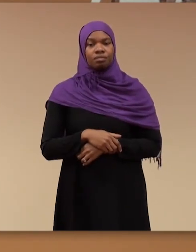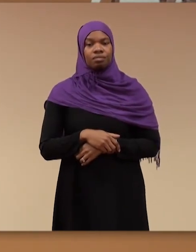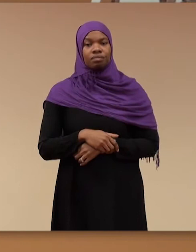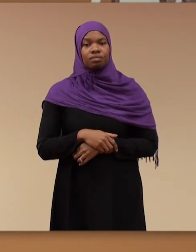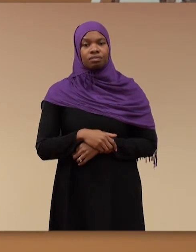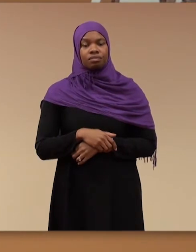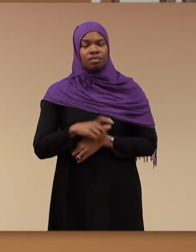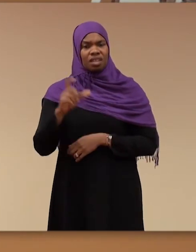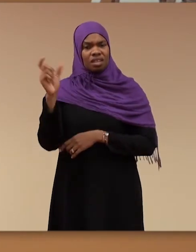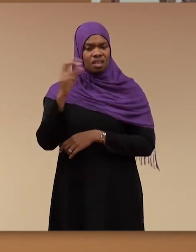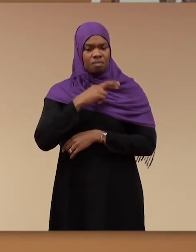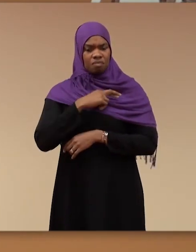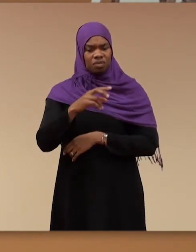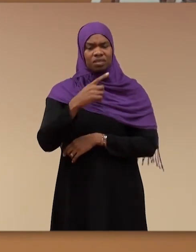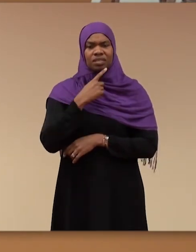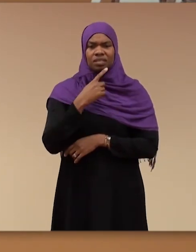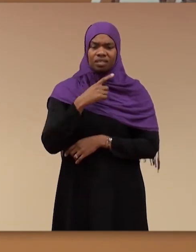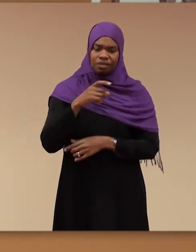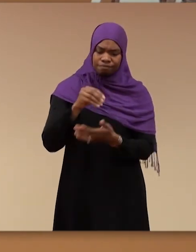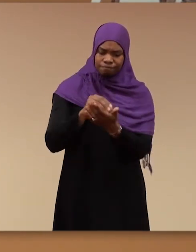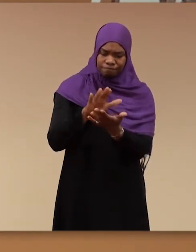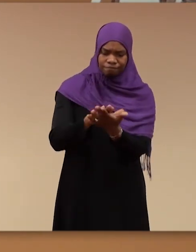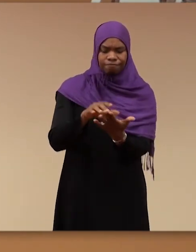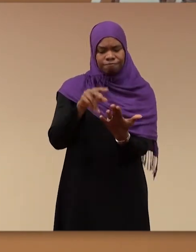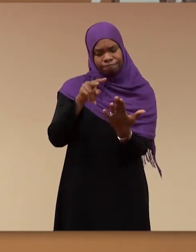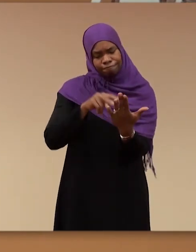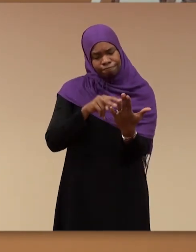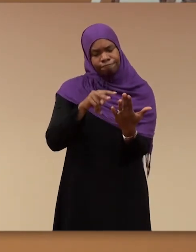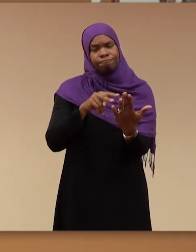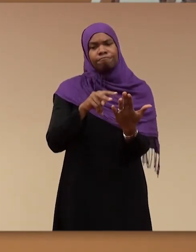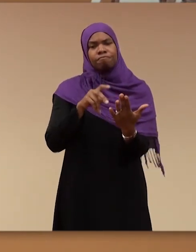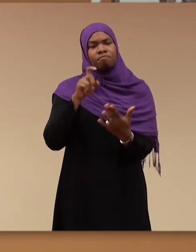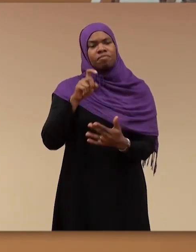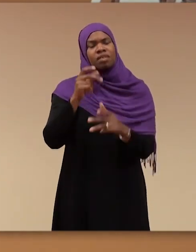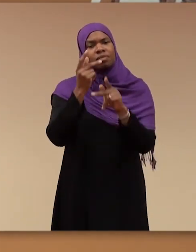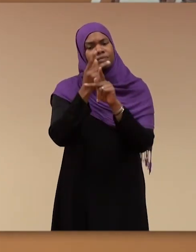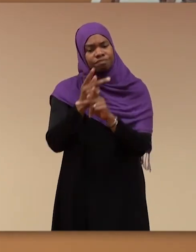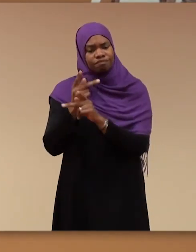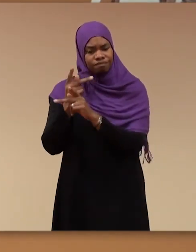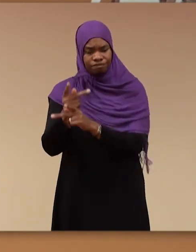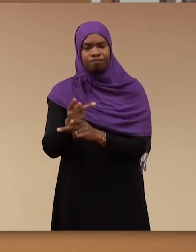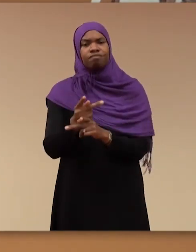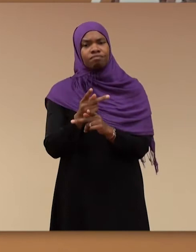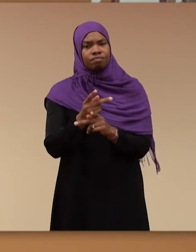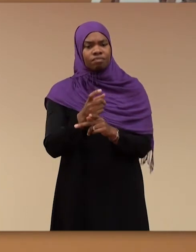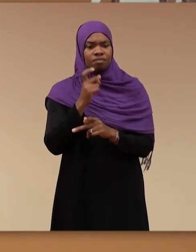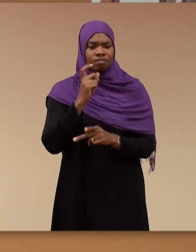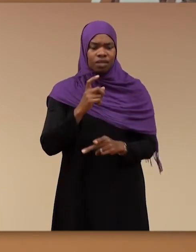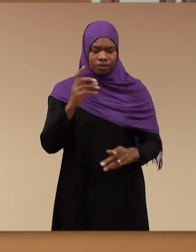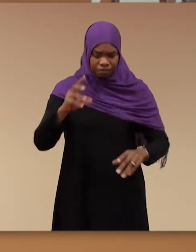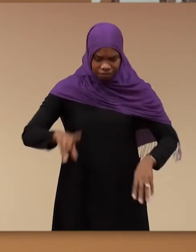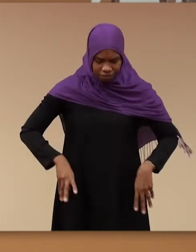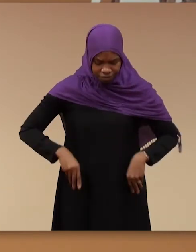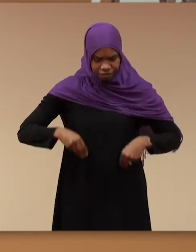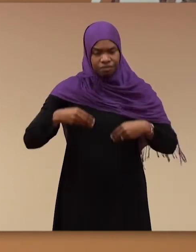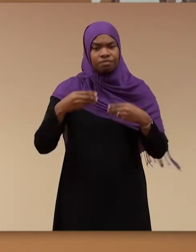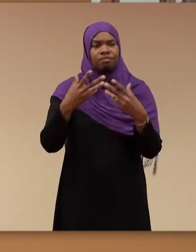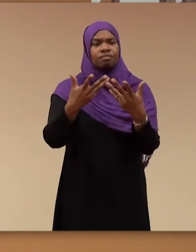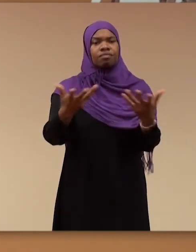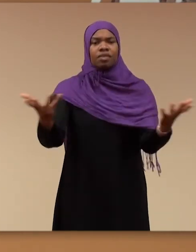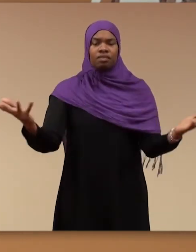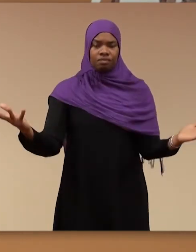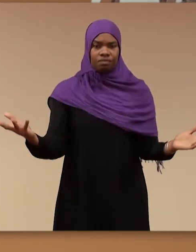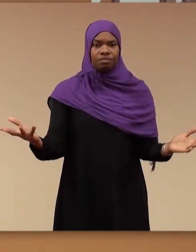kind and to be generous and to forgive and forget. This is the level